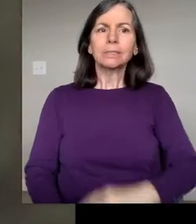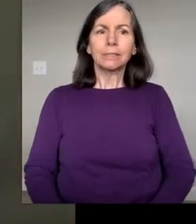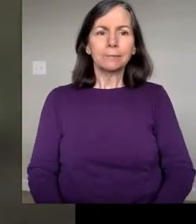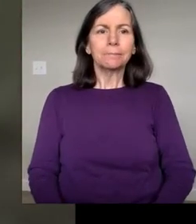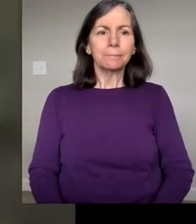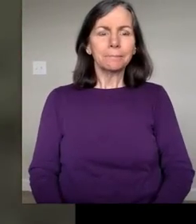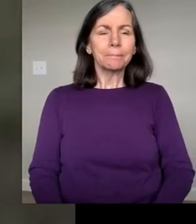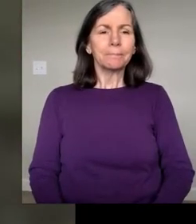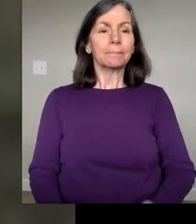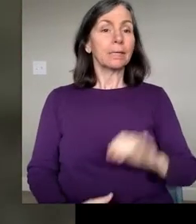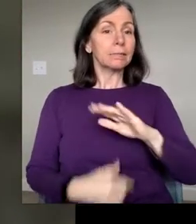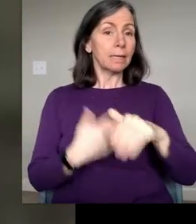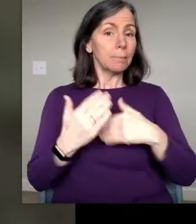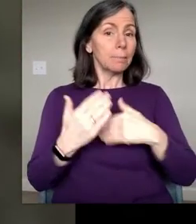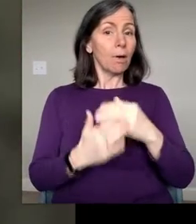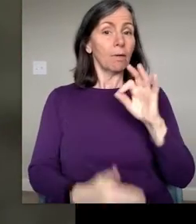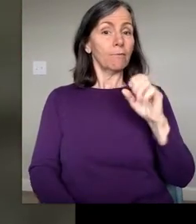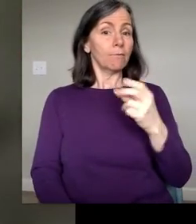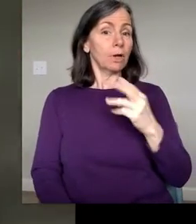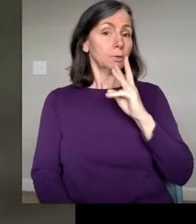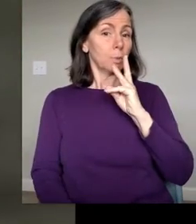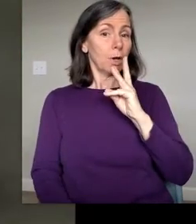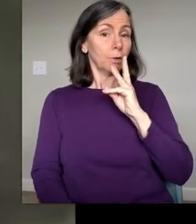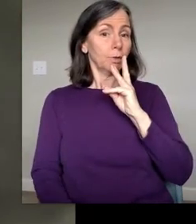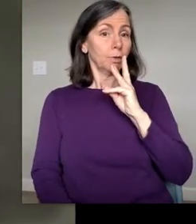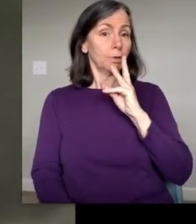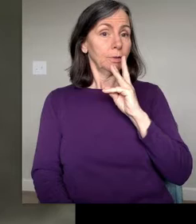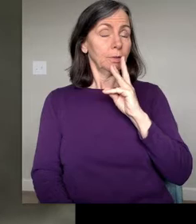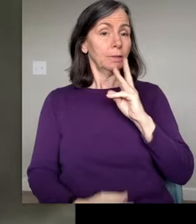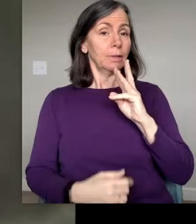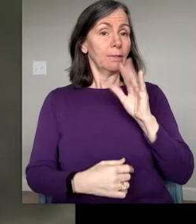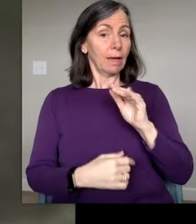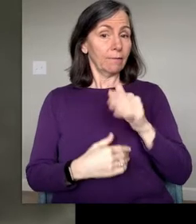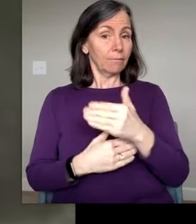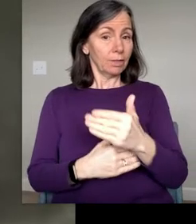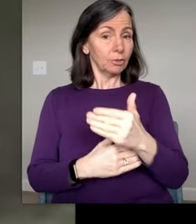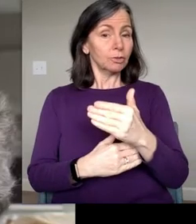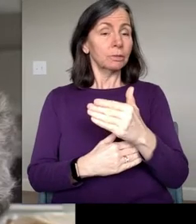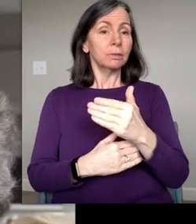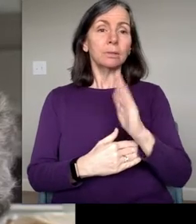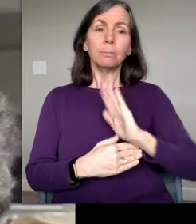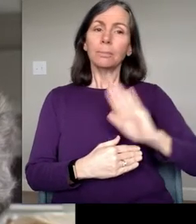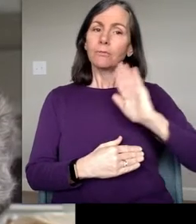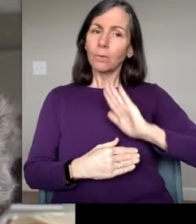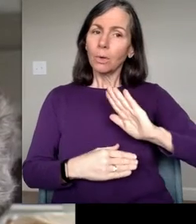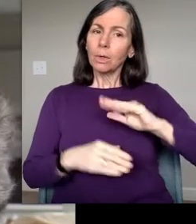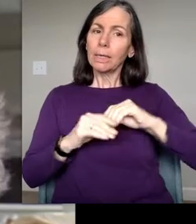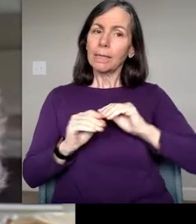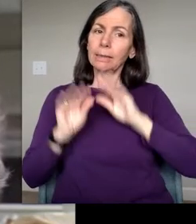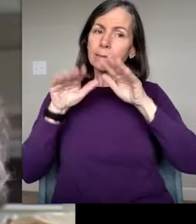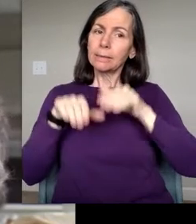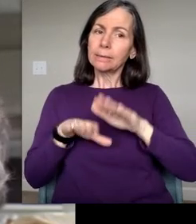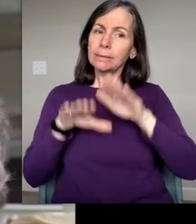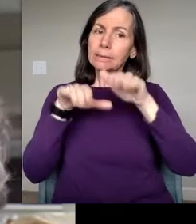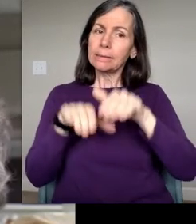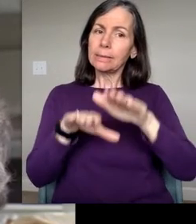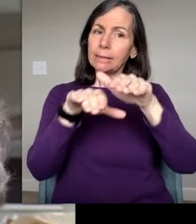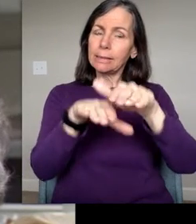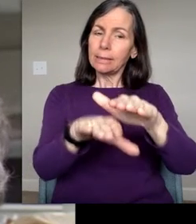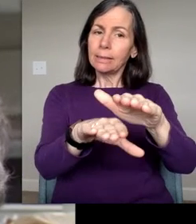Like all freshwater sticklebacks, their ancestors lived in the sea. In the ocean, there are lots